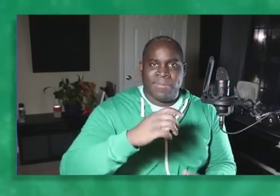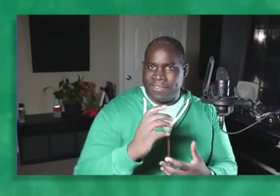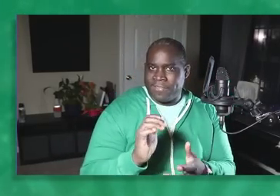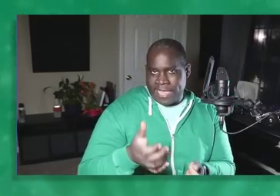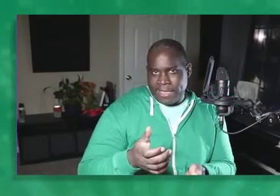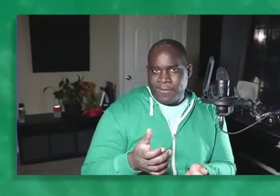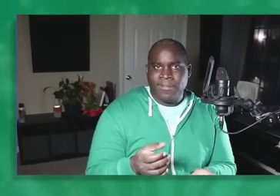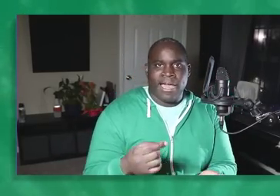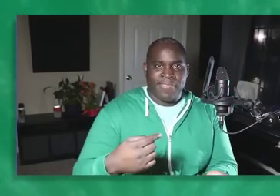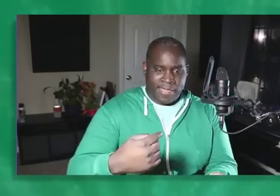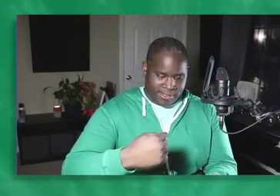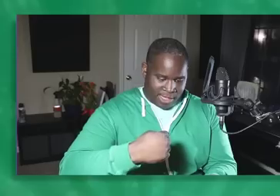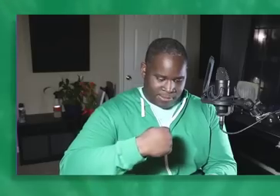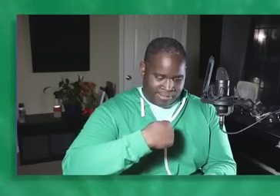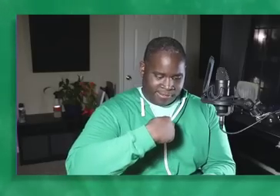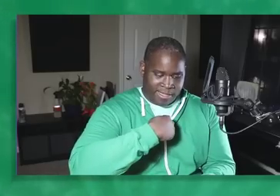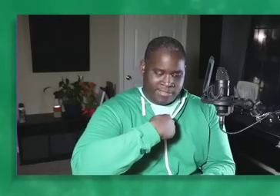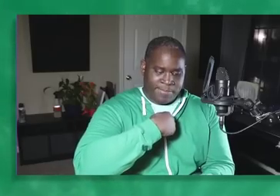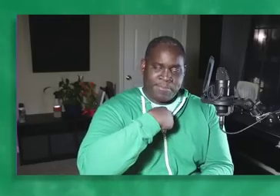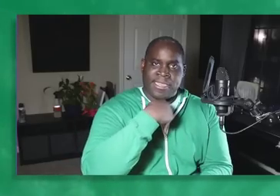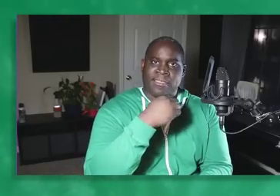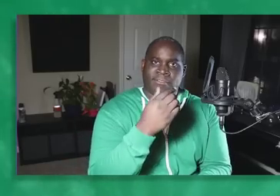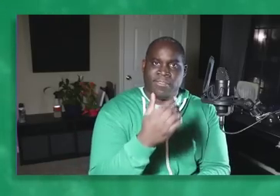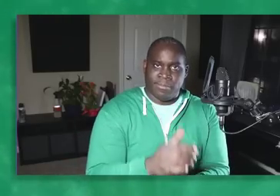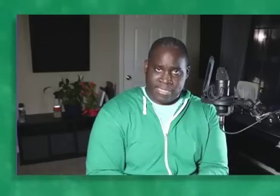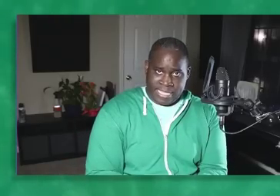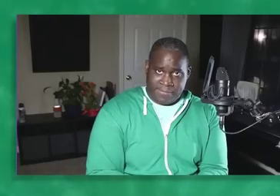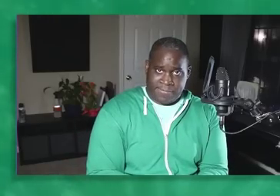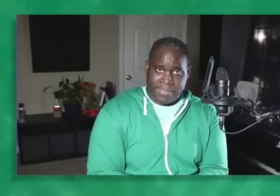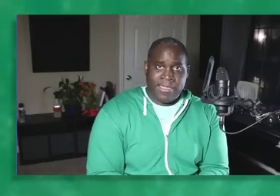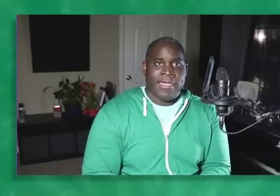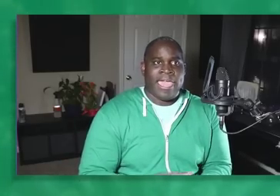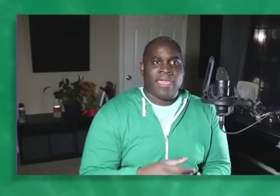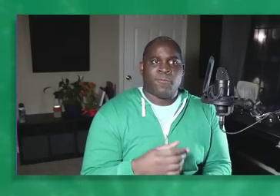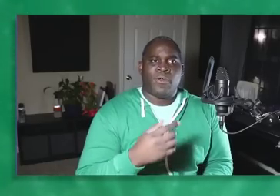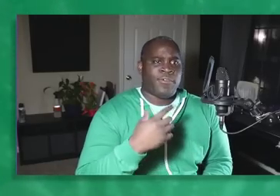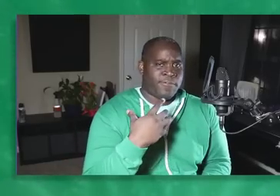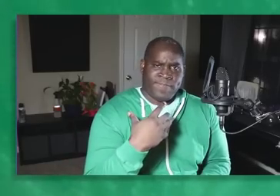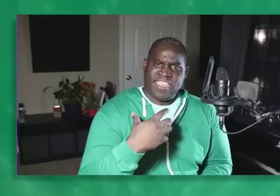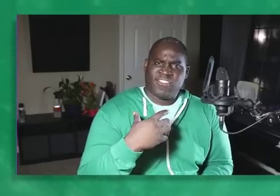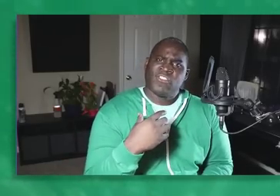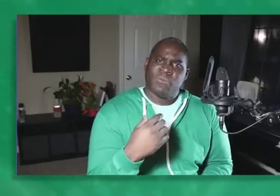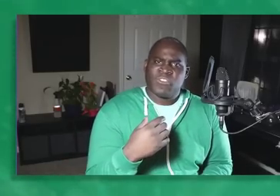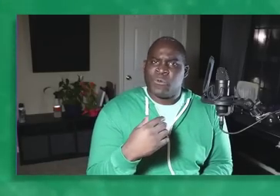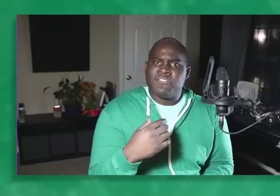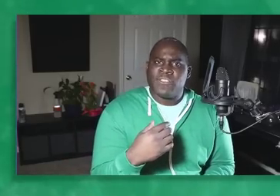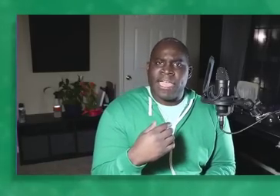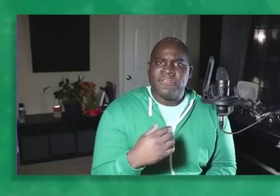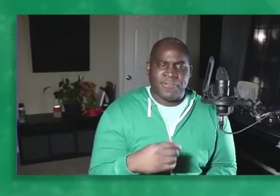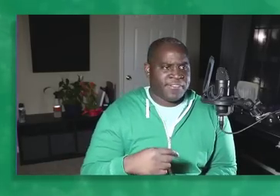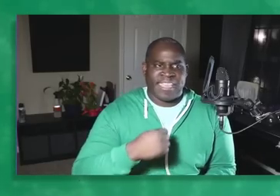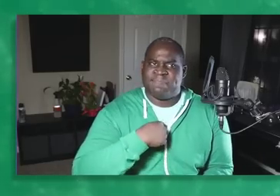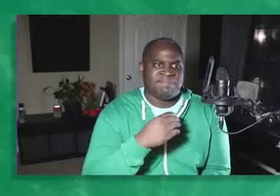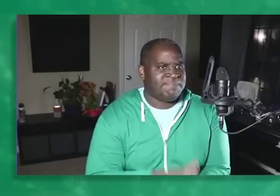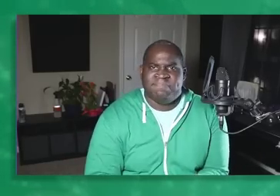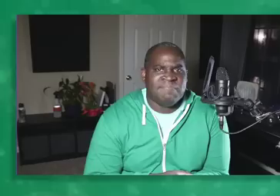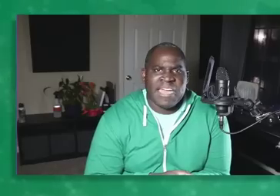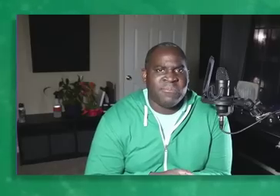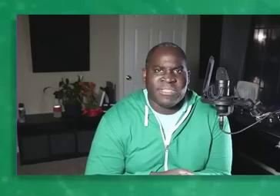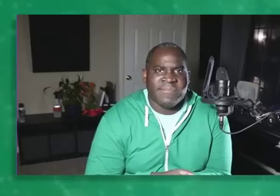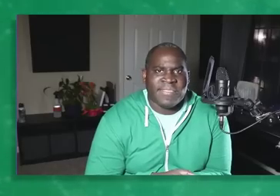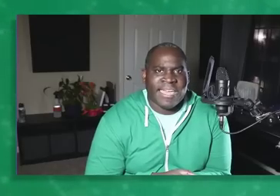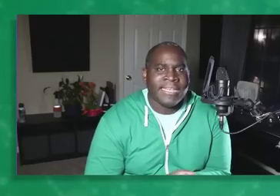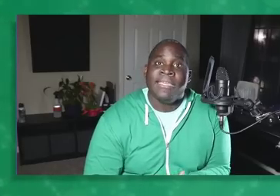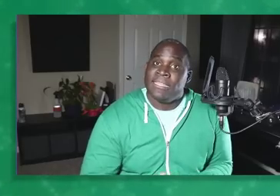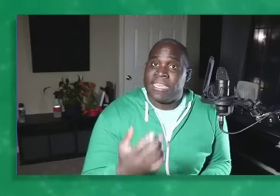I didn't see because of the angle. I thought I only saw the me to the believe, and with her face scrunched down, she was just like, "I